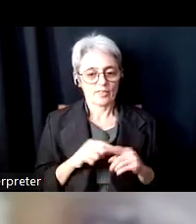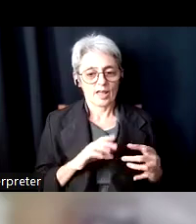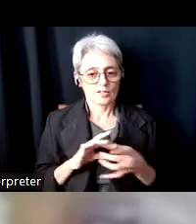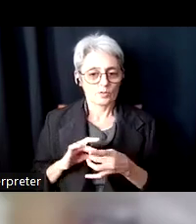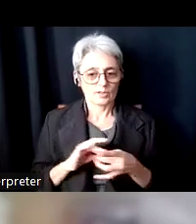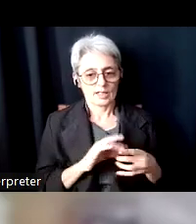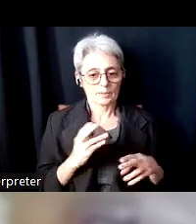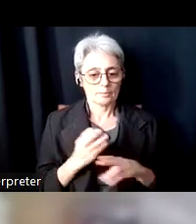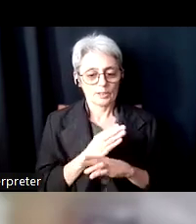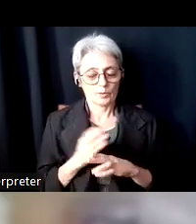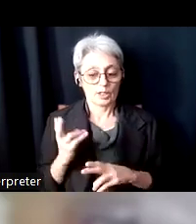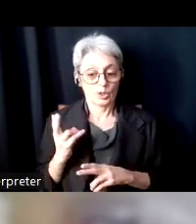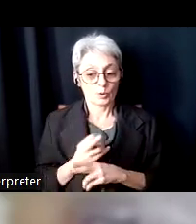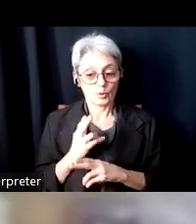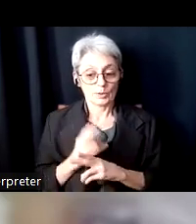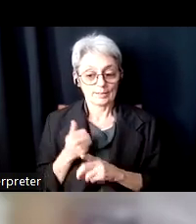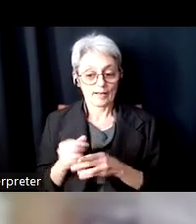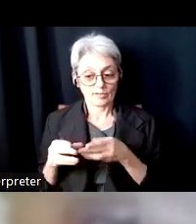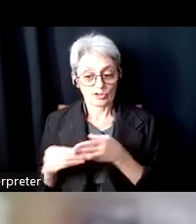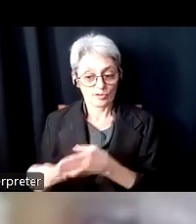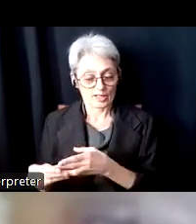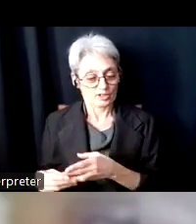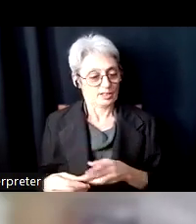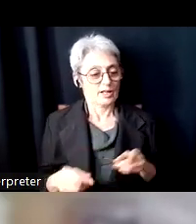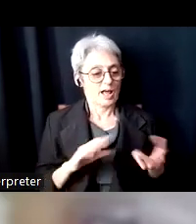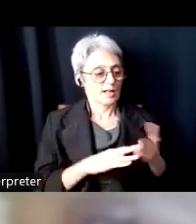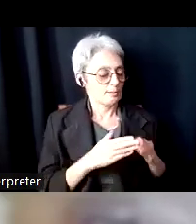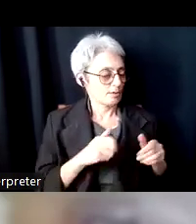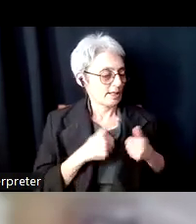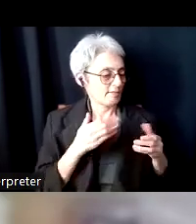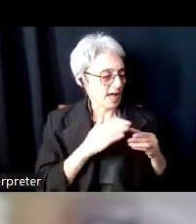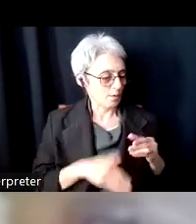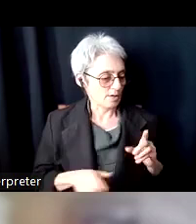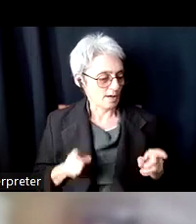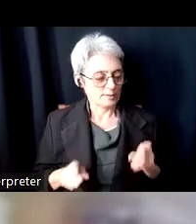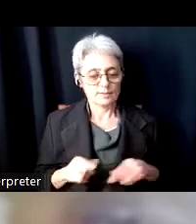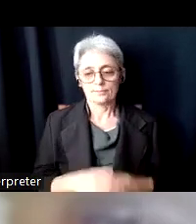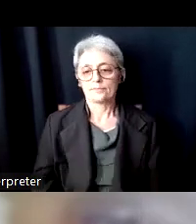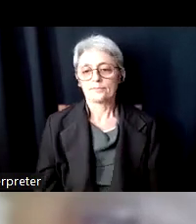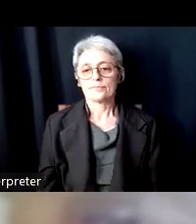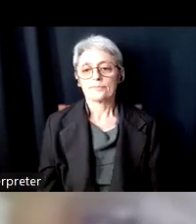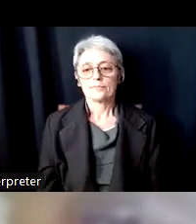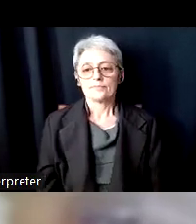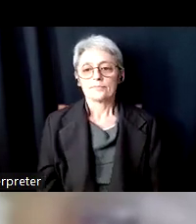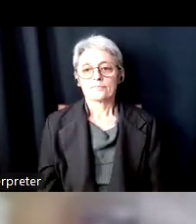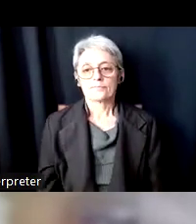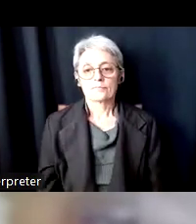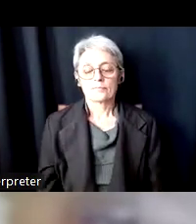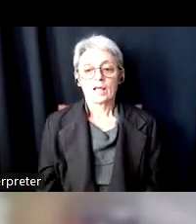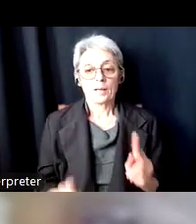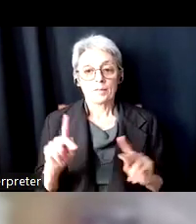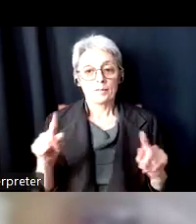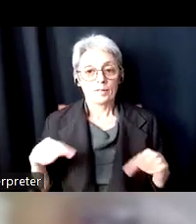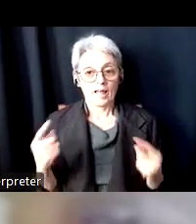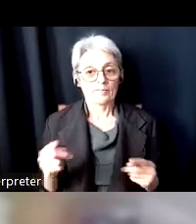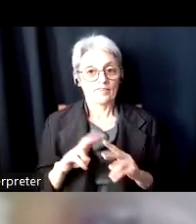of self-direction and community living outcomes. People have been really busy answering the questions